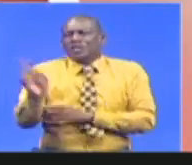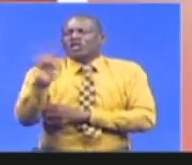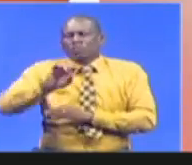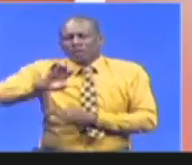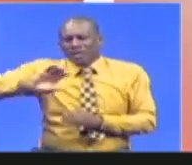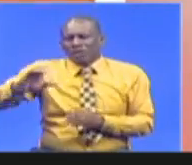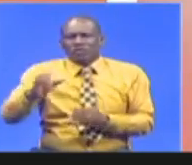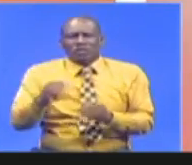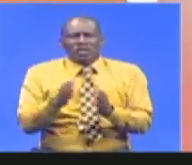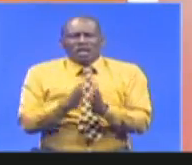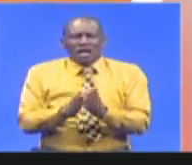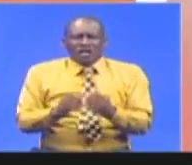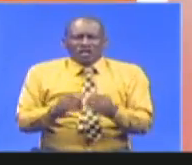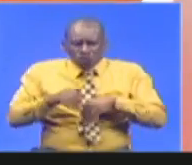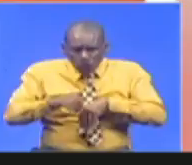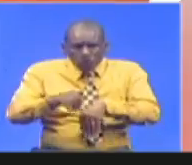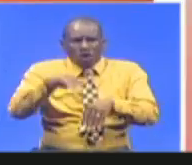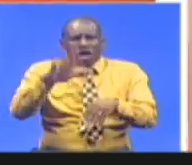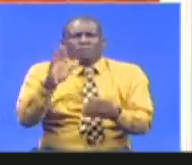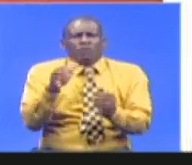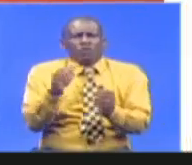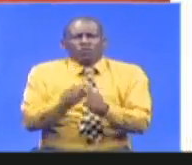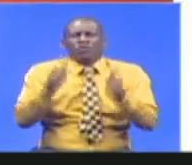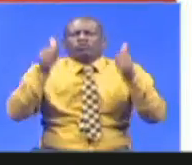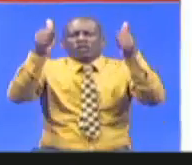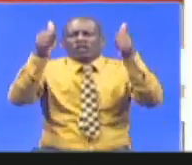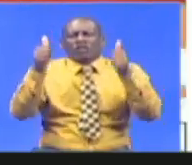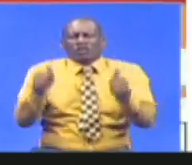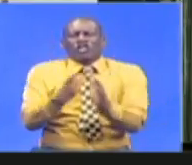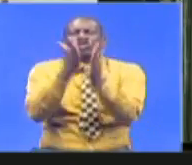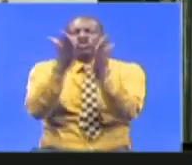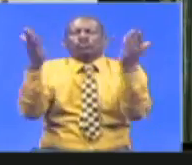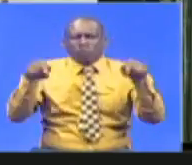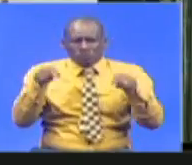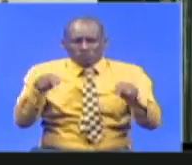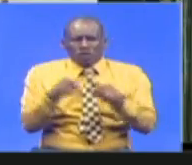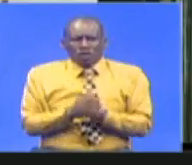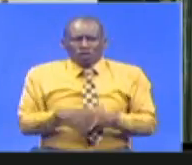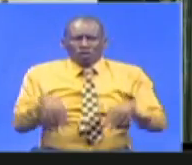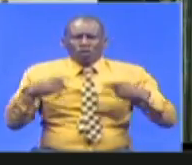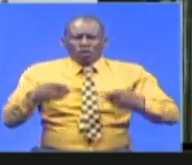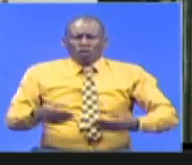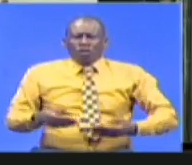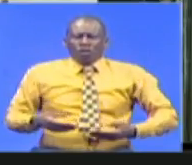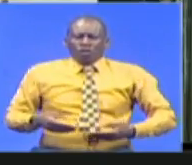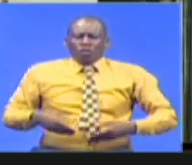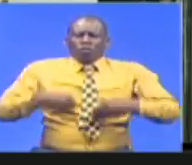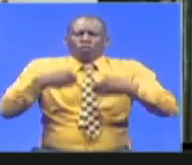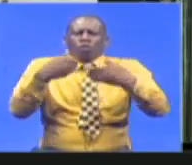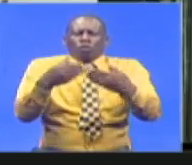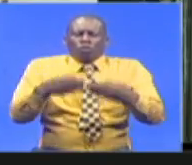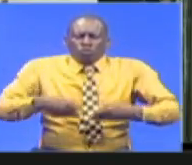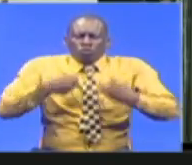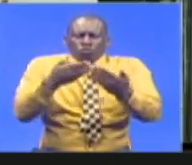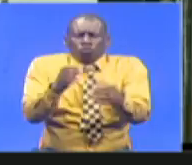County and following it up with an ad in the newspaper today. People were offered the job and they turned it down.